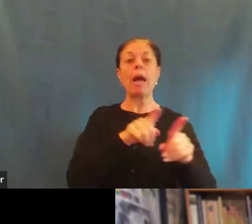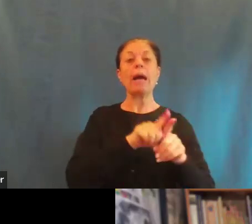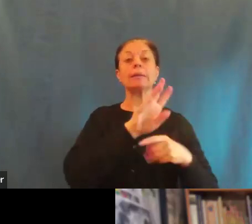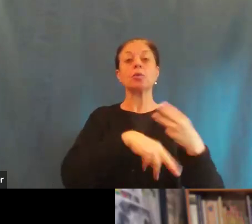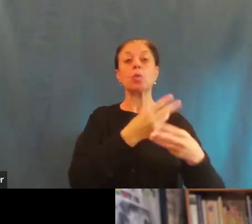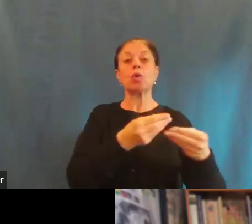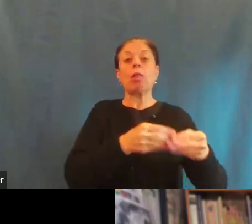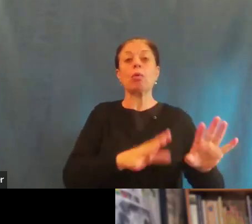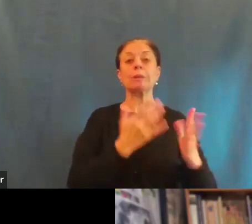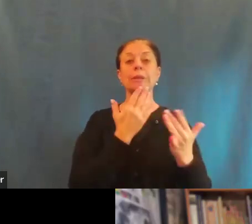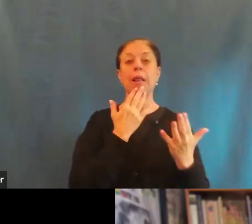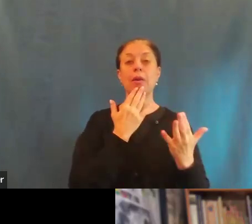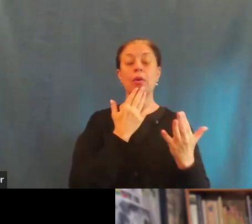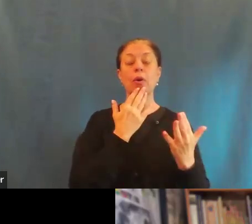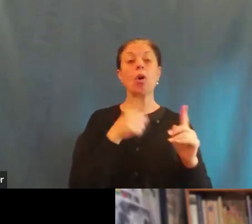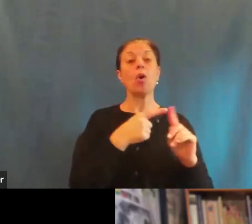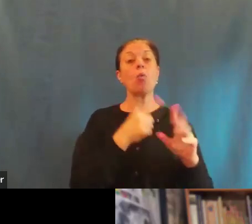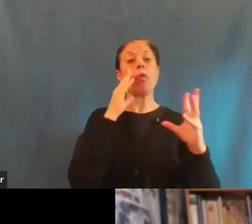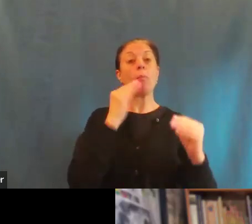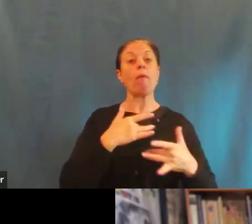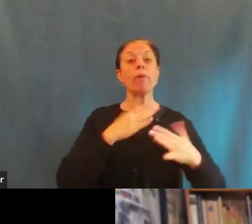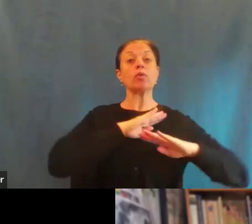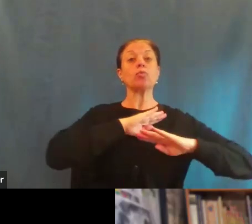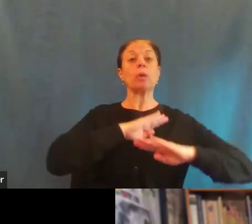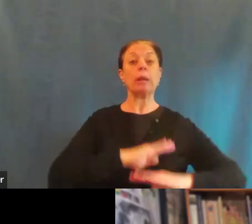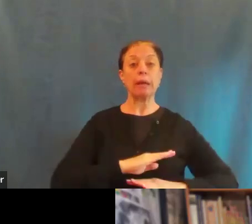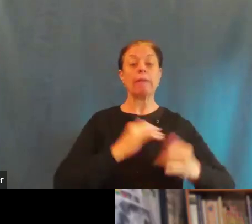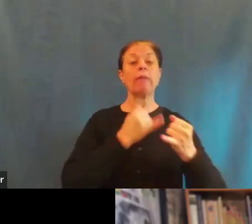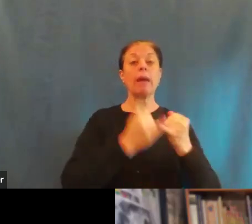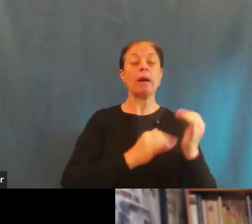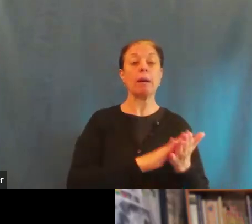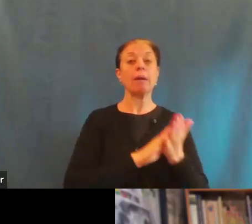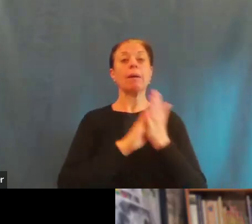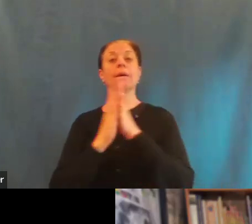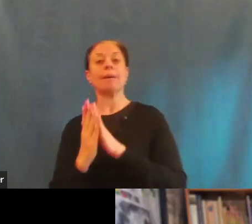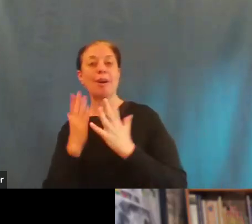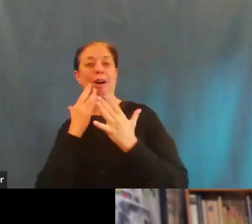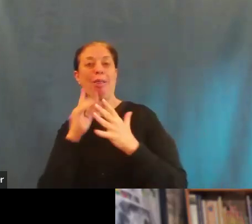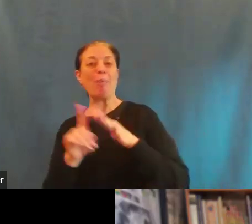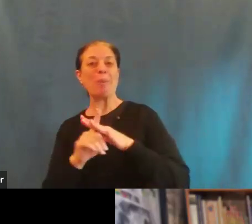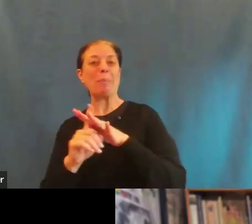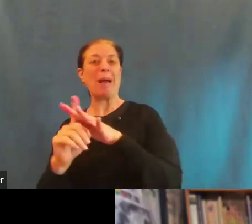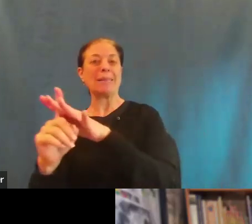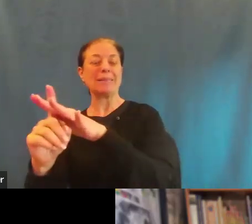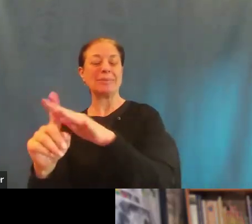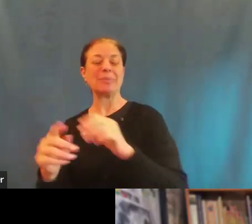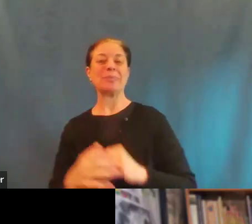color. And once the boy feels relief towards the end, the color begins to creep back in.